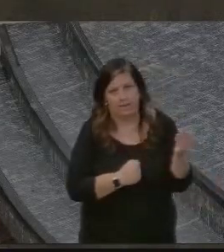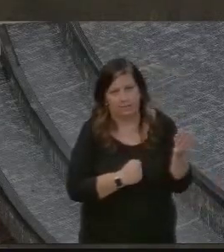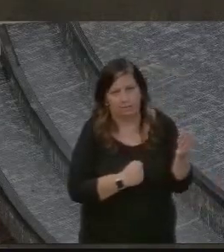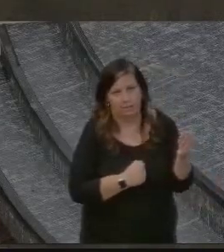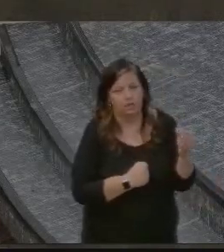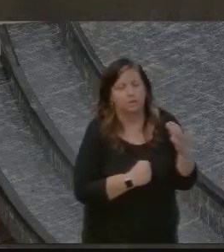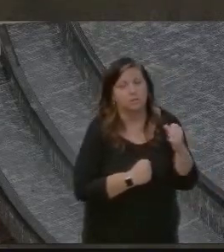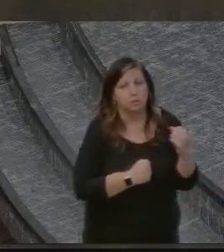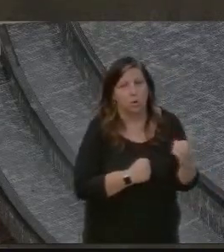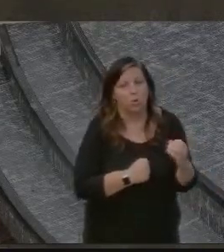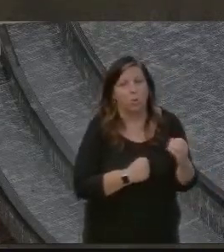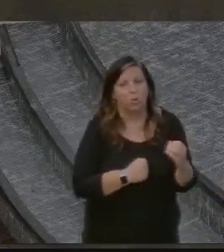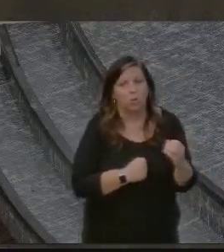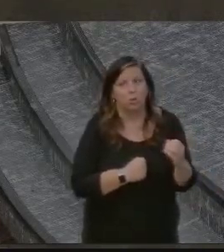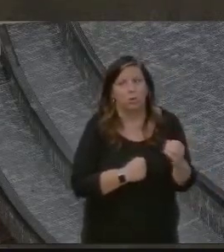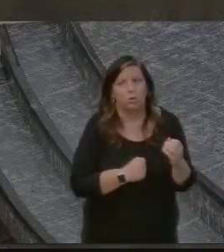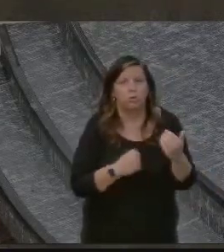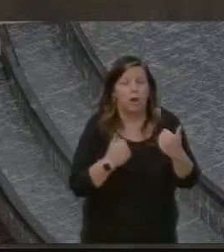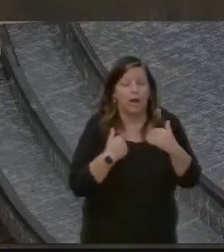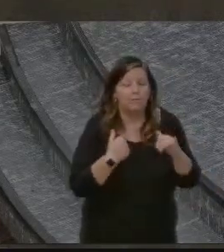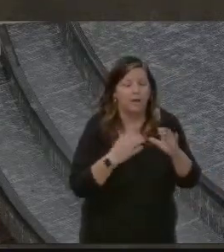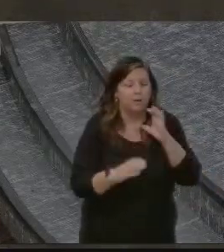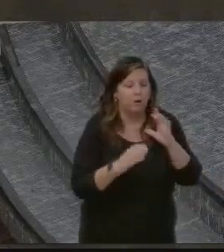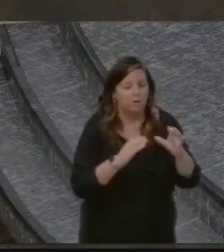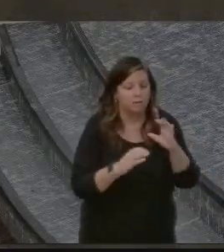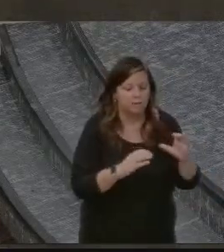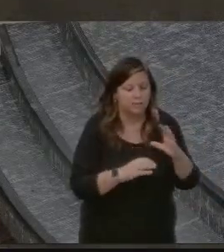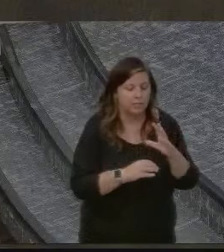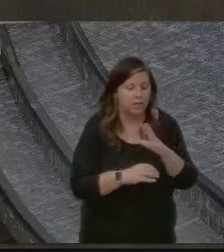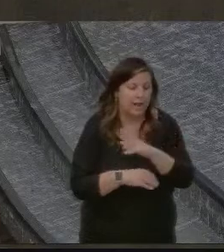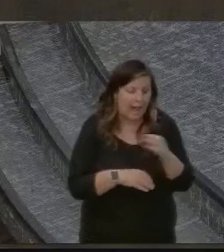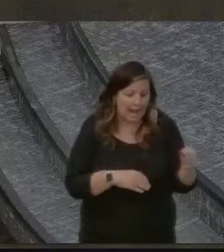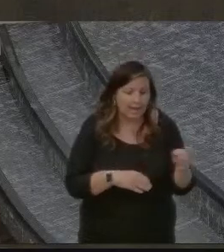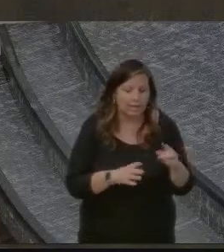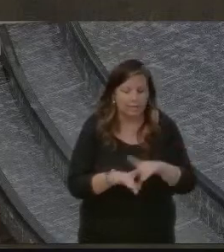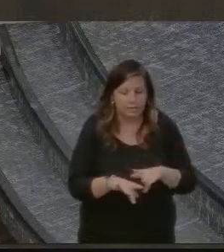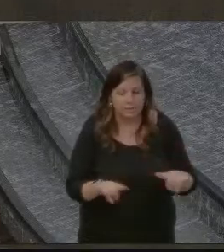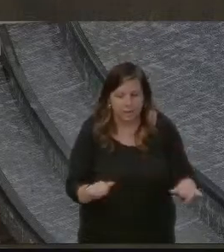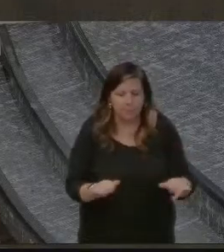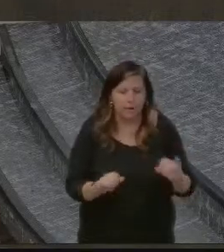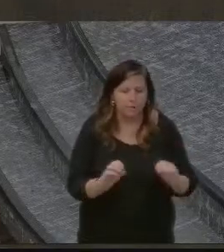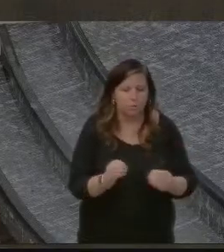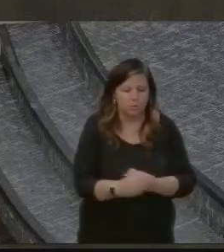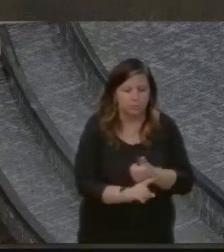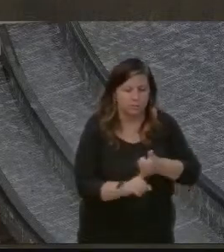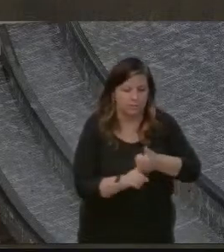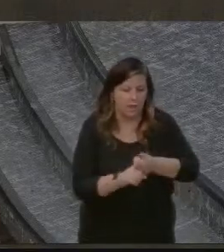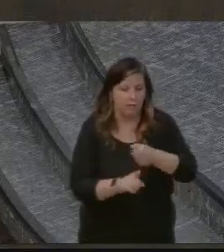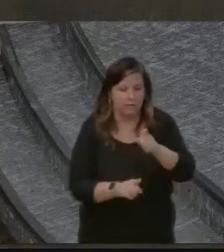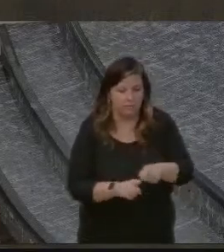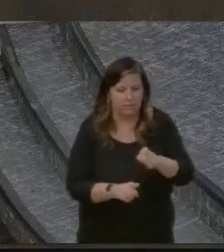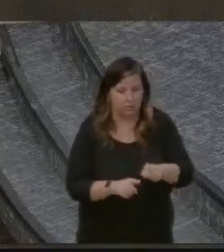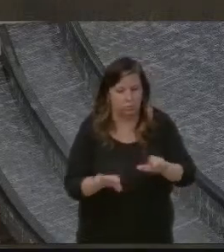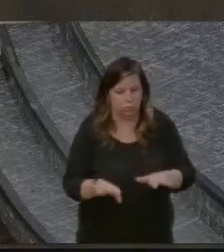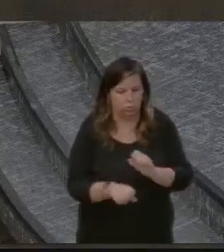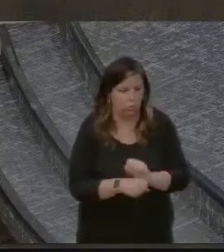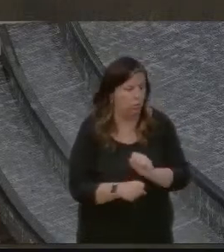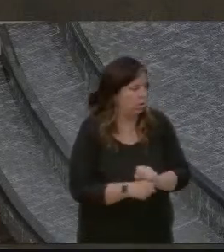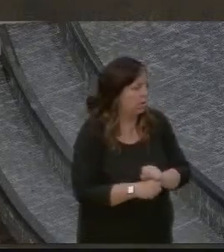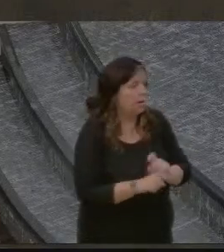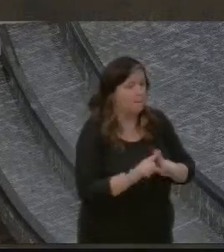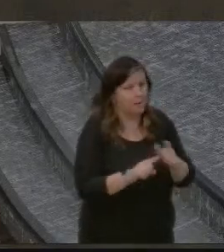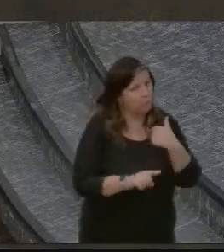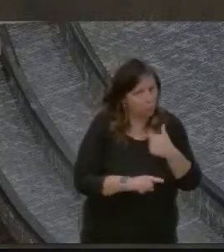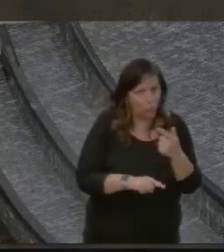an organization, right, that doesn't take the place of us doing the work. So may I suggest that we make this one of our